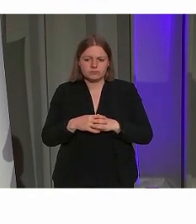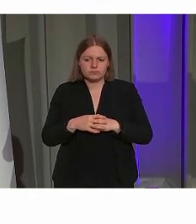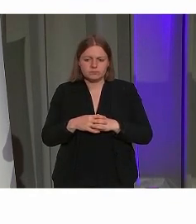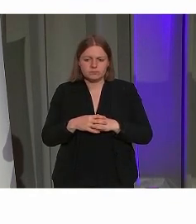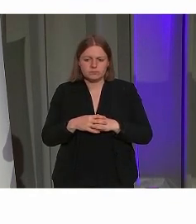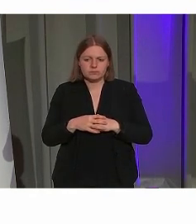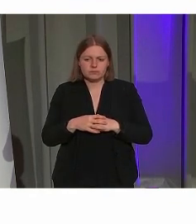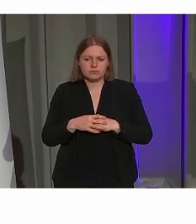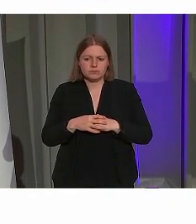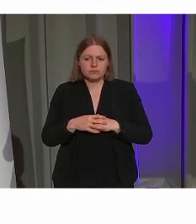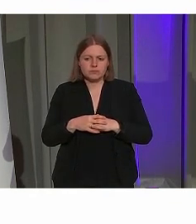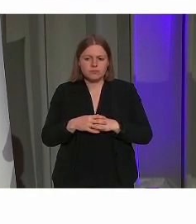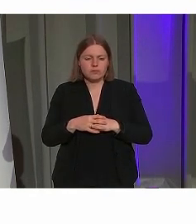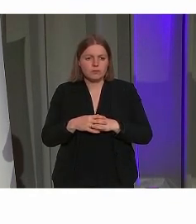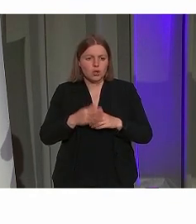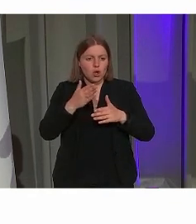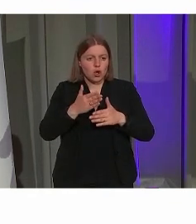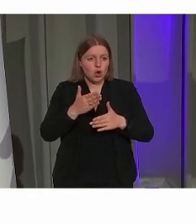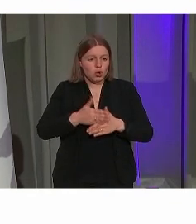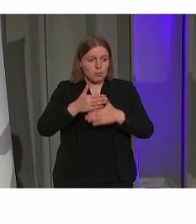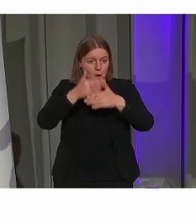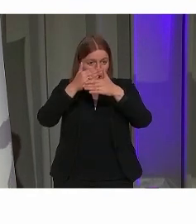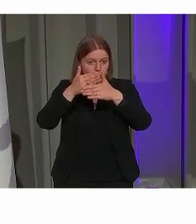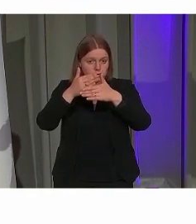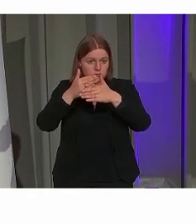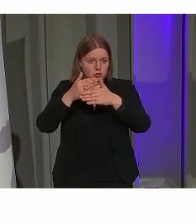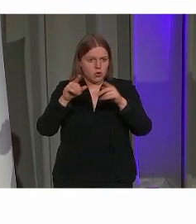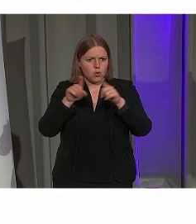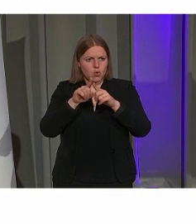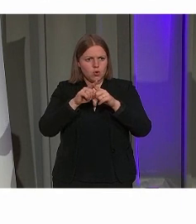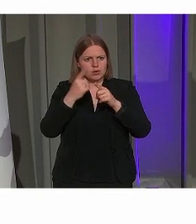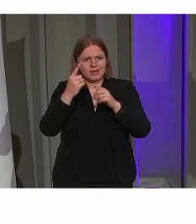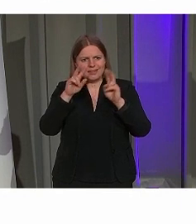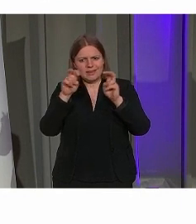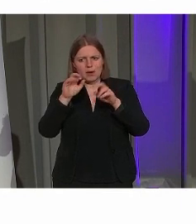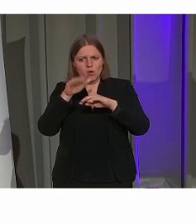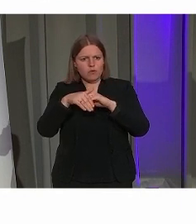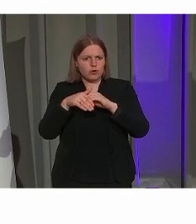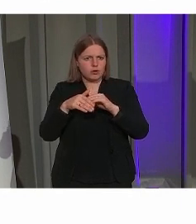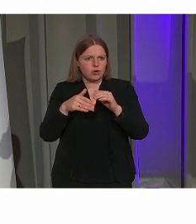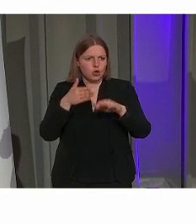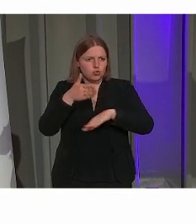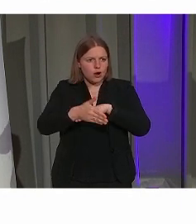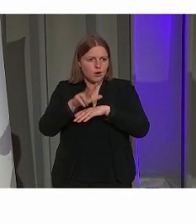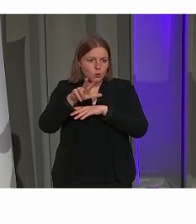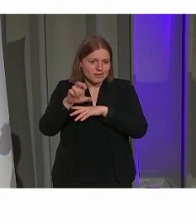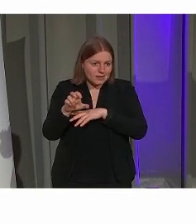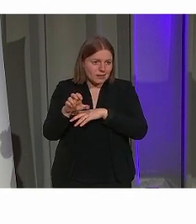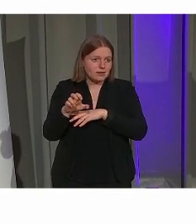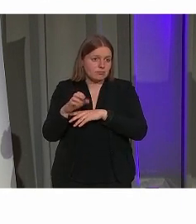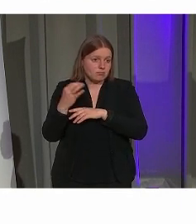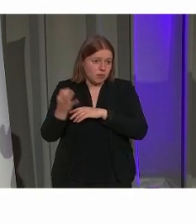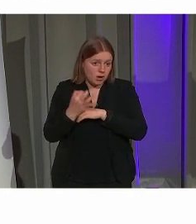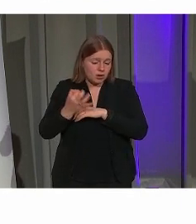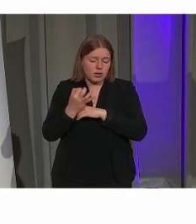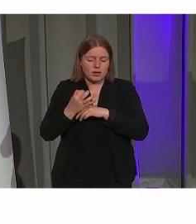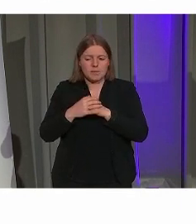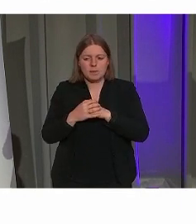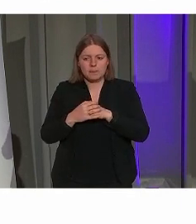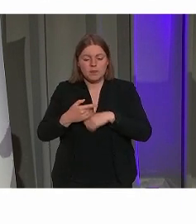the feeling the visitors have is important for us. In this, we also have a